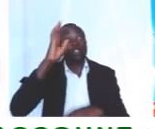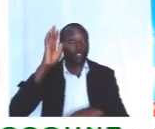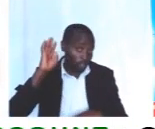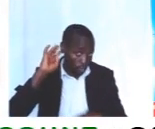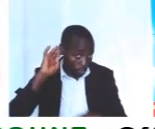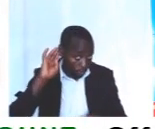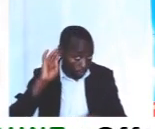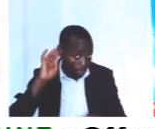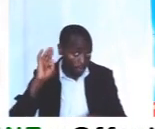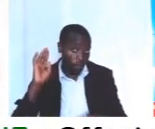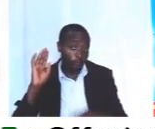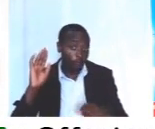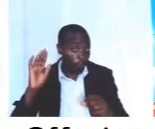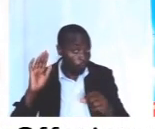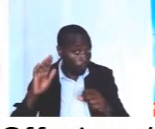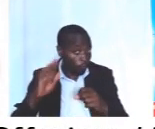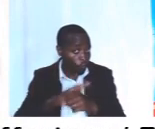totally.